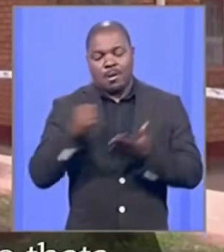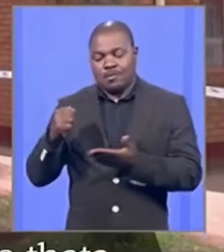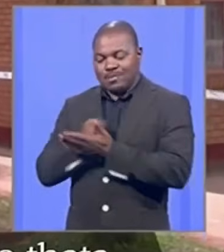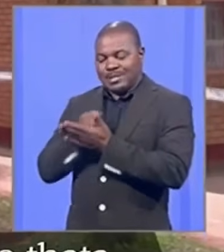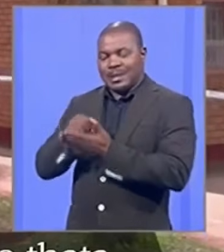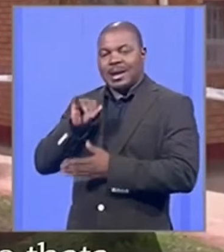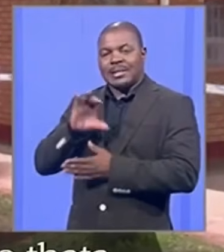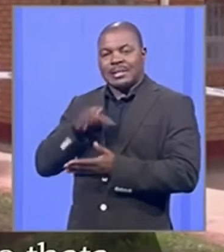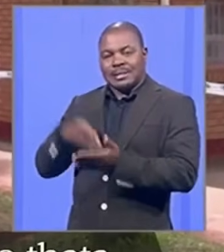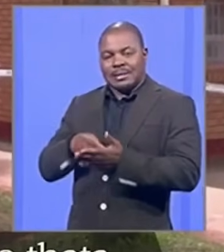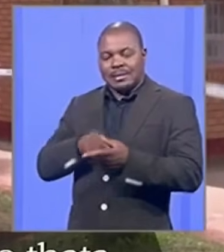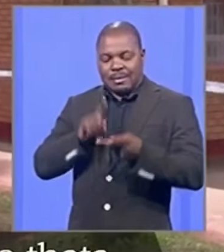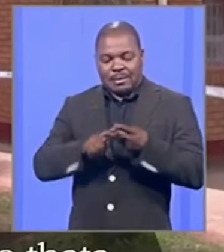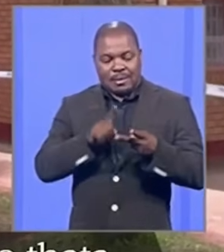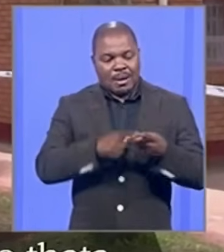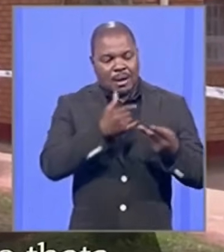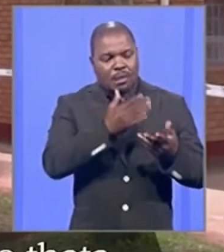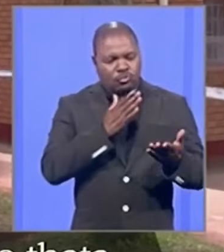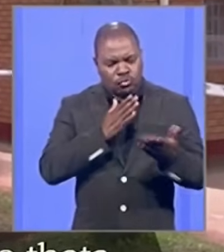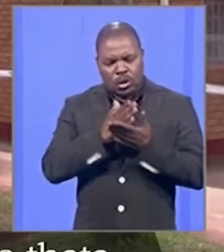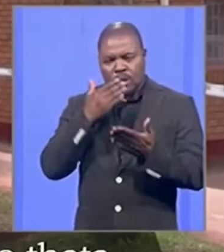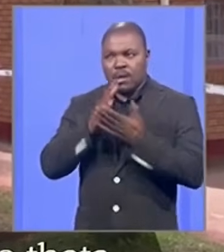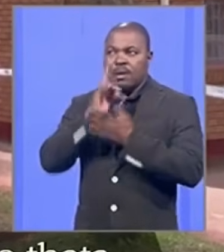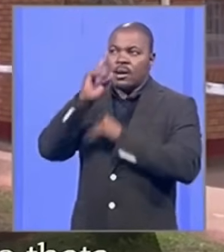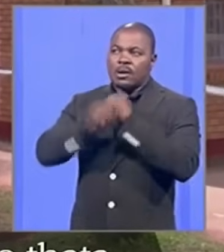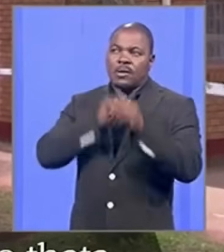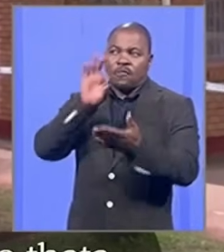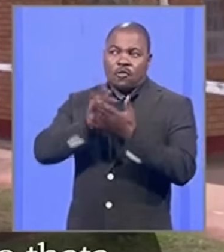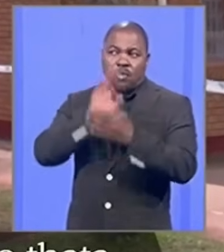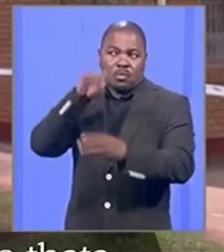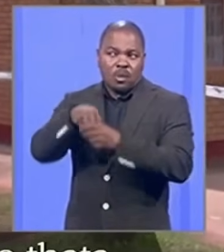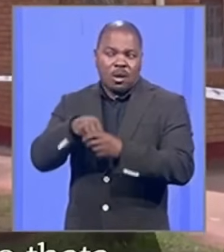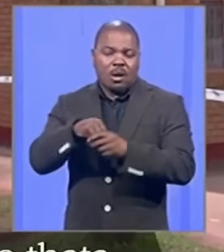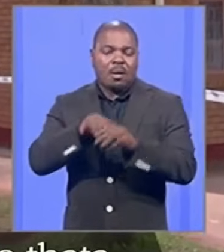a siametseng go tsenela ditlhopho ka karetso tsa ngwaga o tlang a